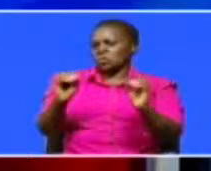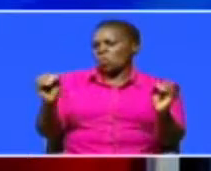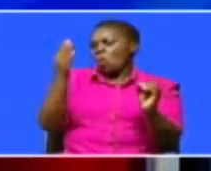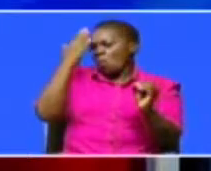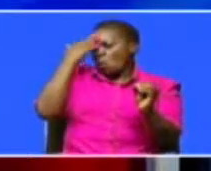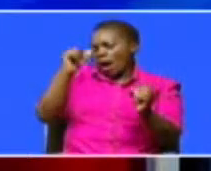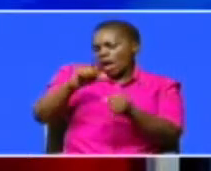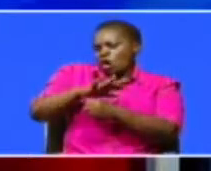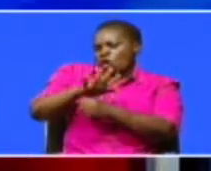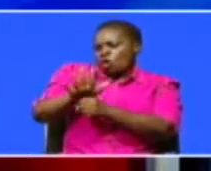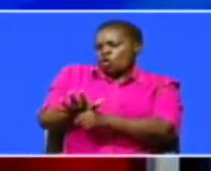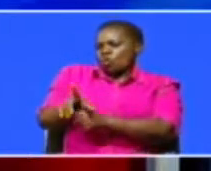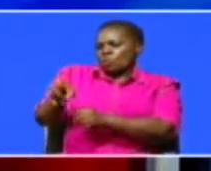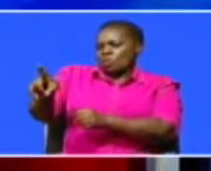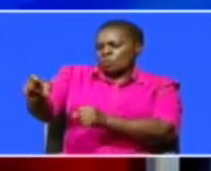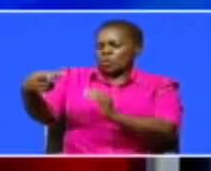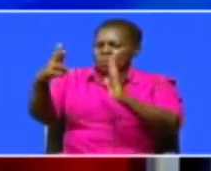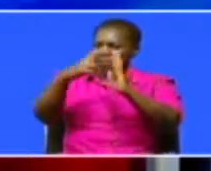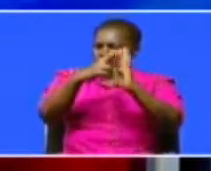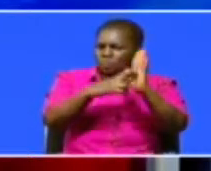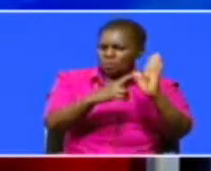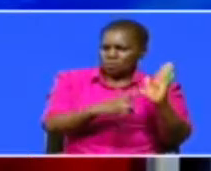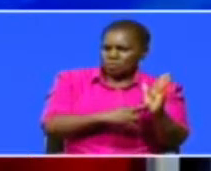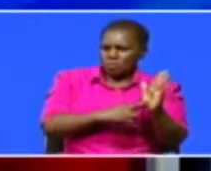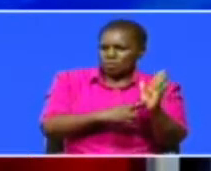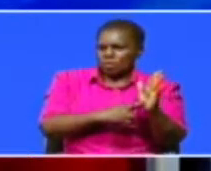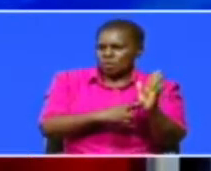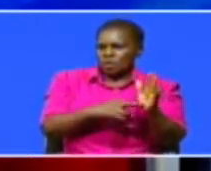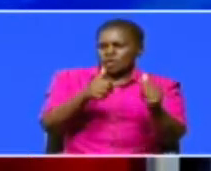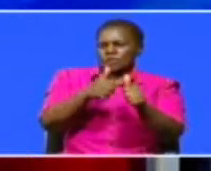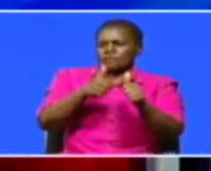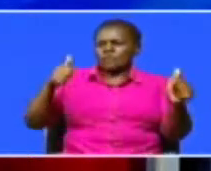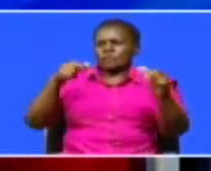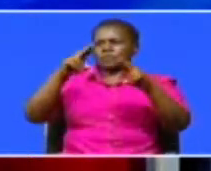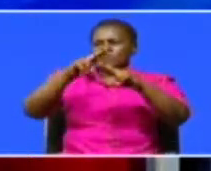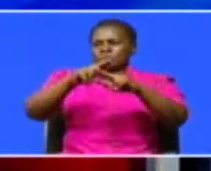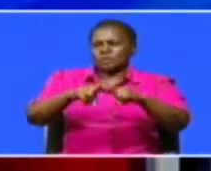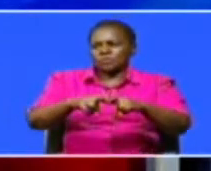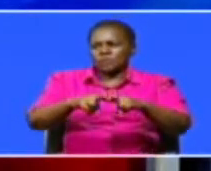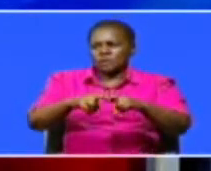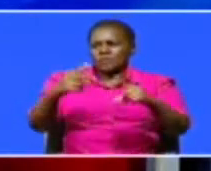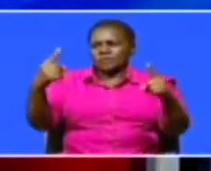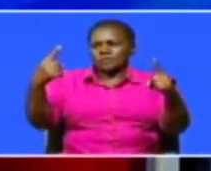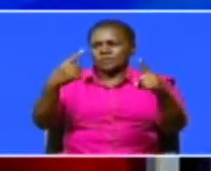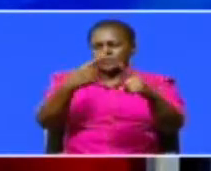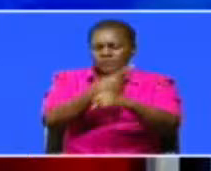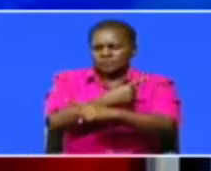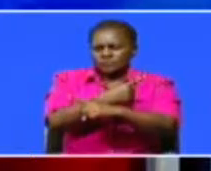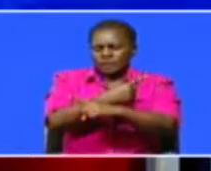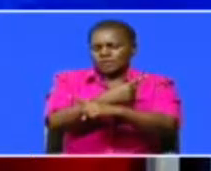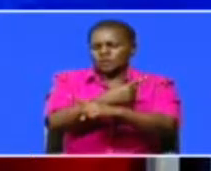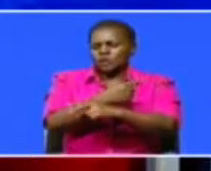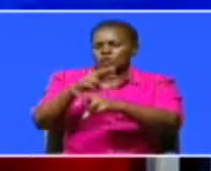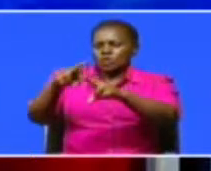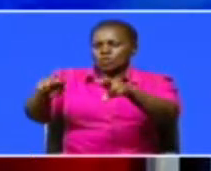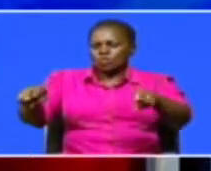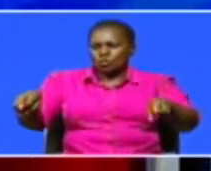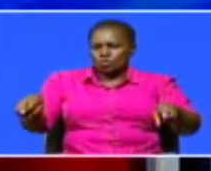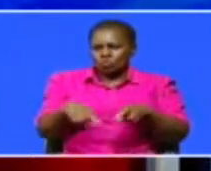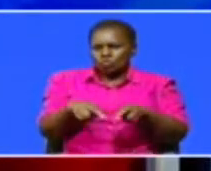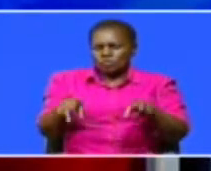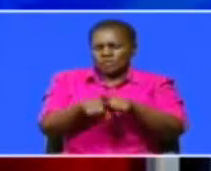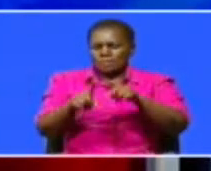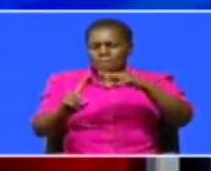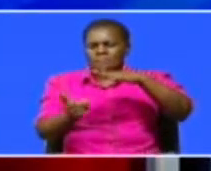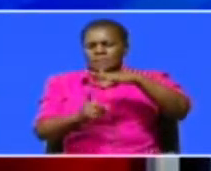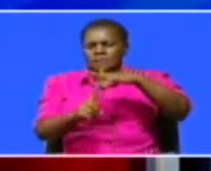to COVID-19 requirements. Members of the county assembly refused to sit in separate rooms to kickstart house business as required by the